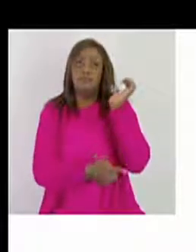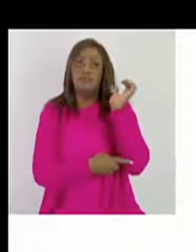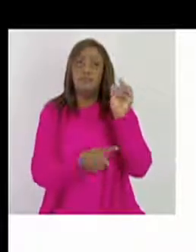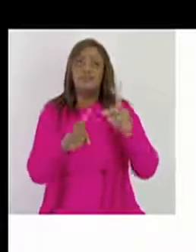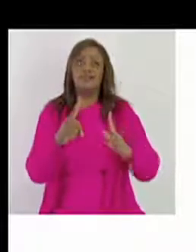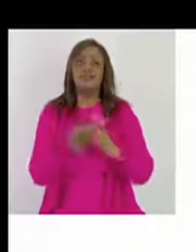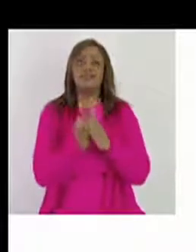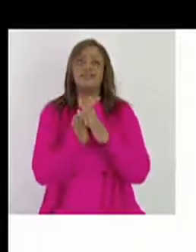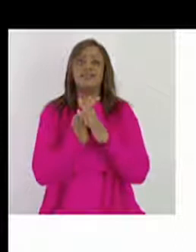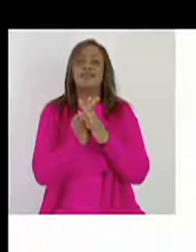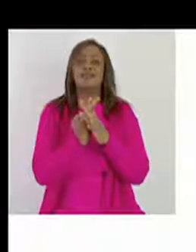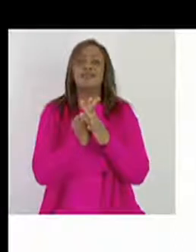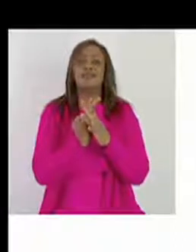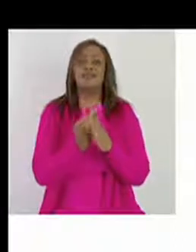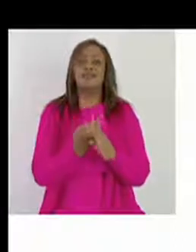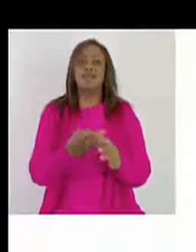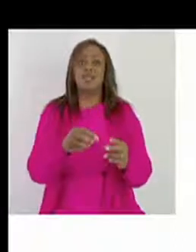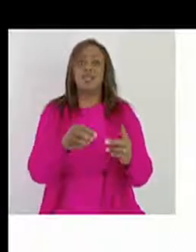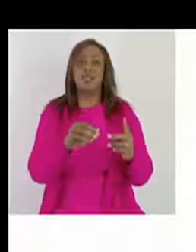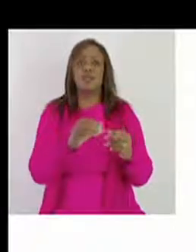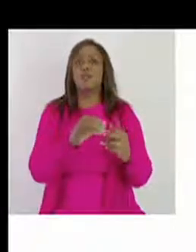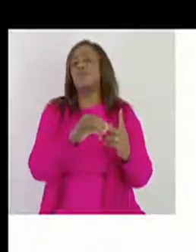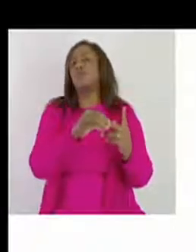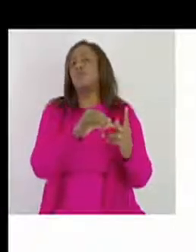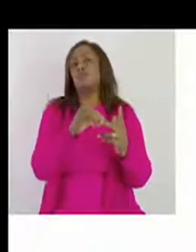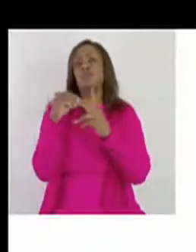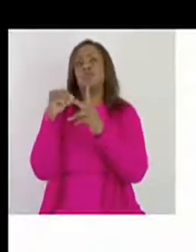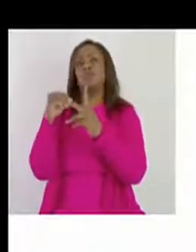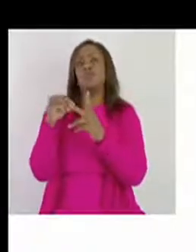The second terminology is the word special.